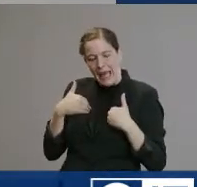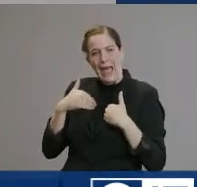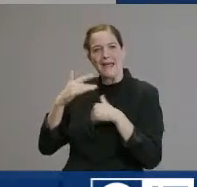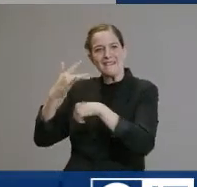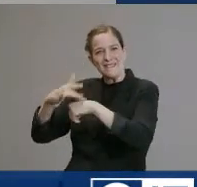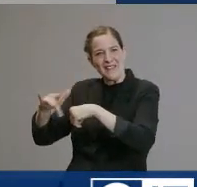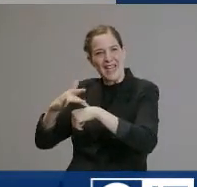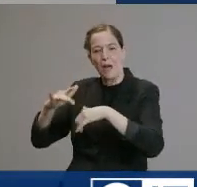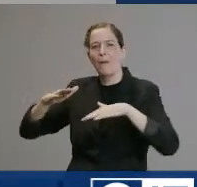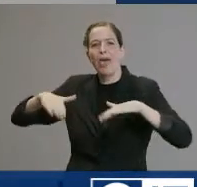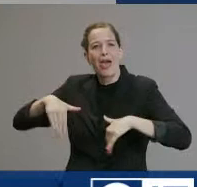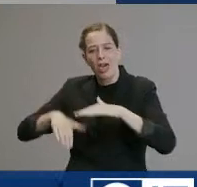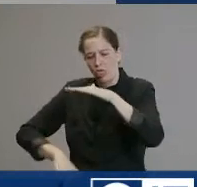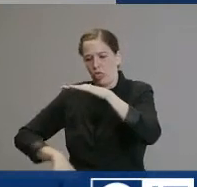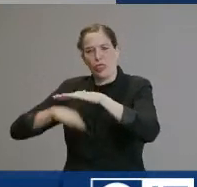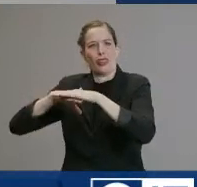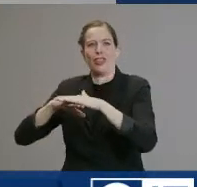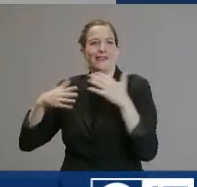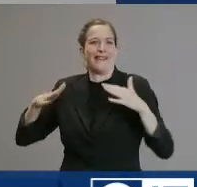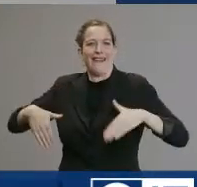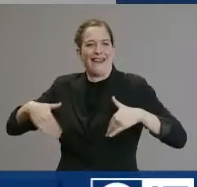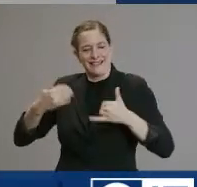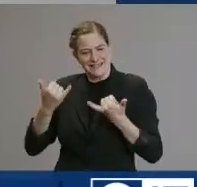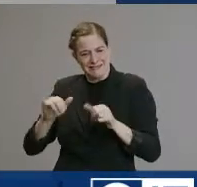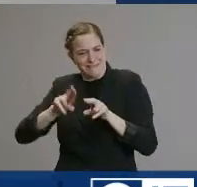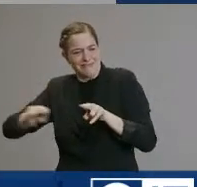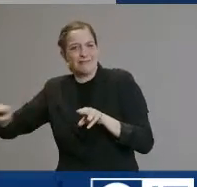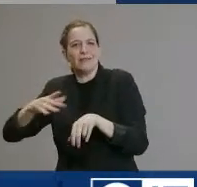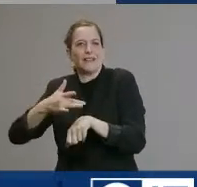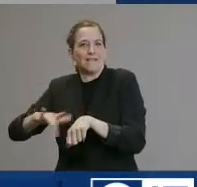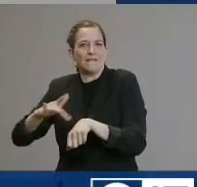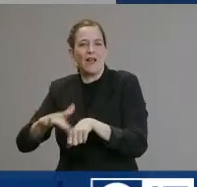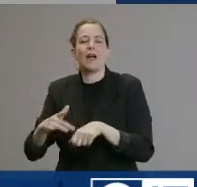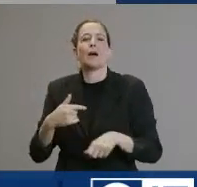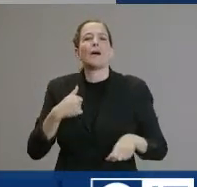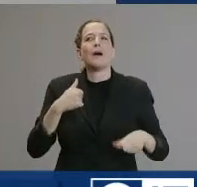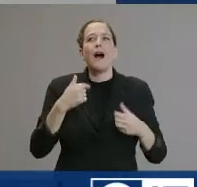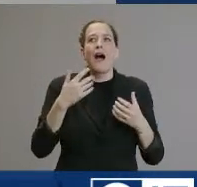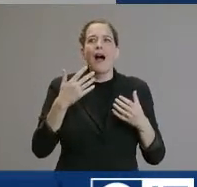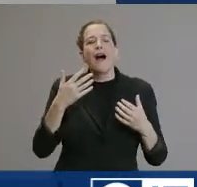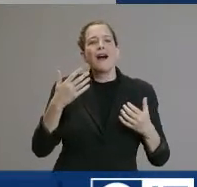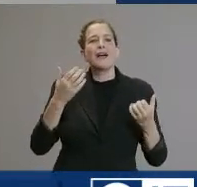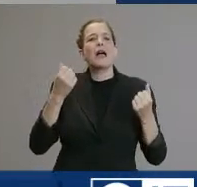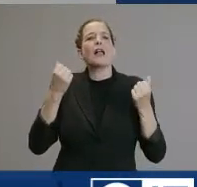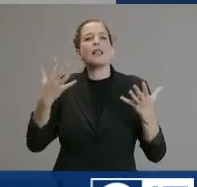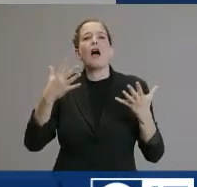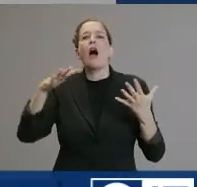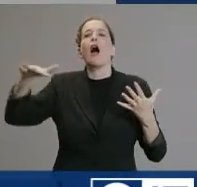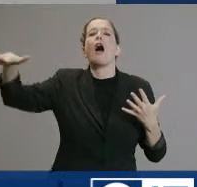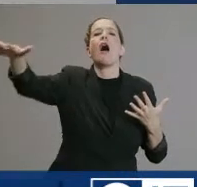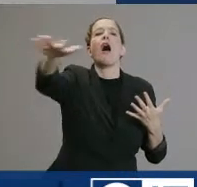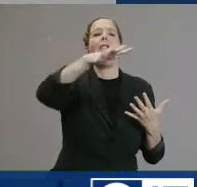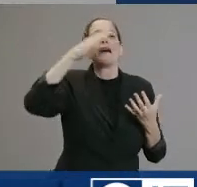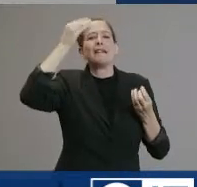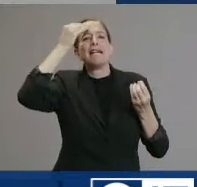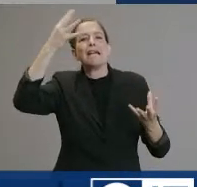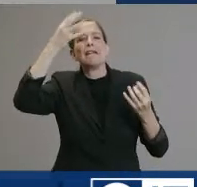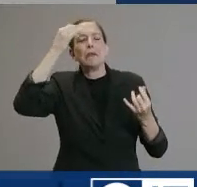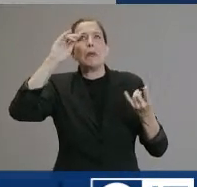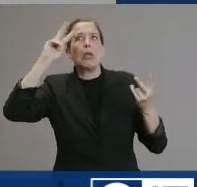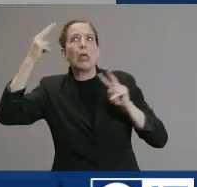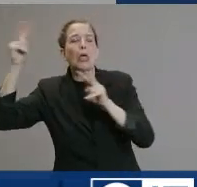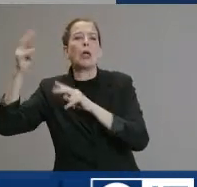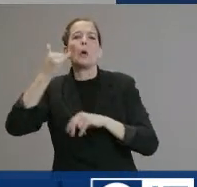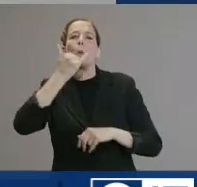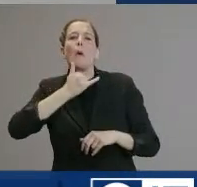of misinformation out before this afternoon. So as of now, you don't consider making it a mandatory thing, for